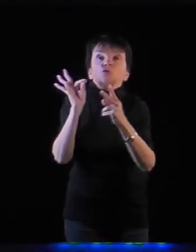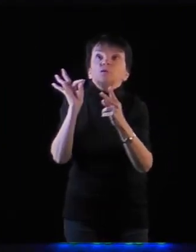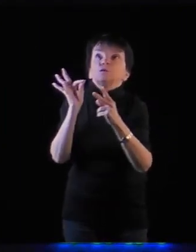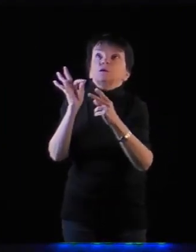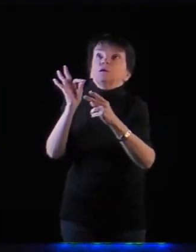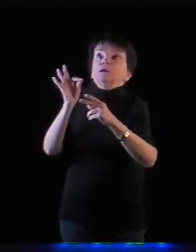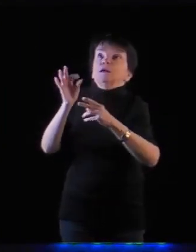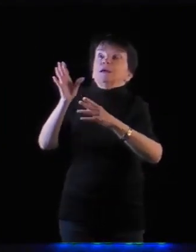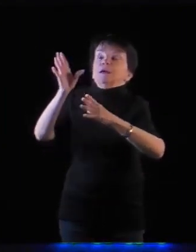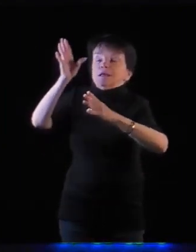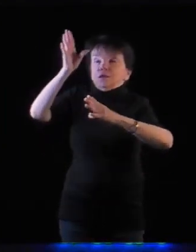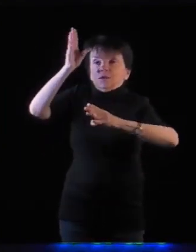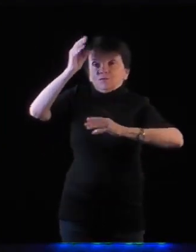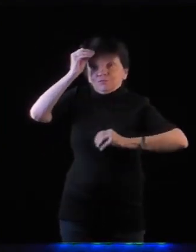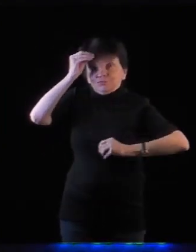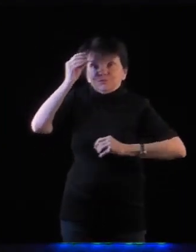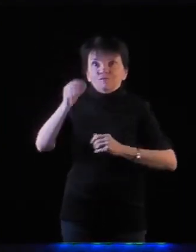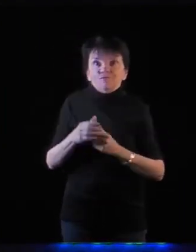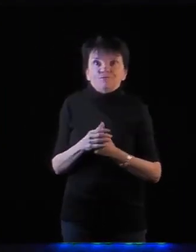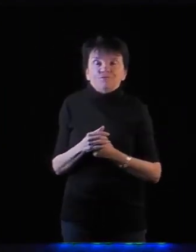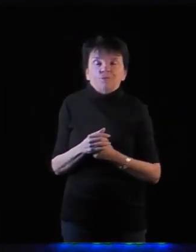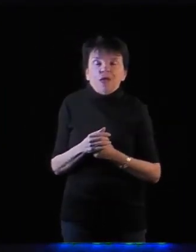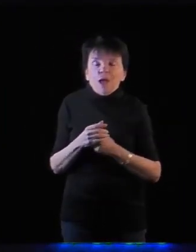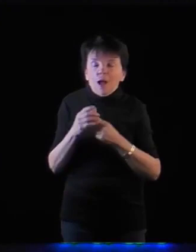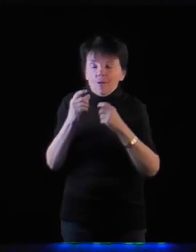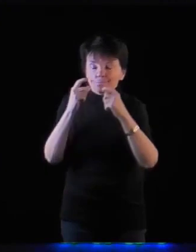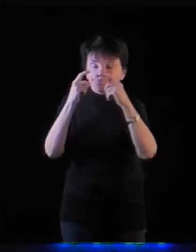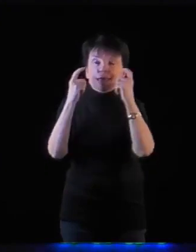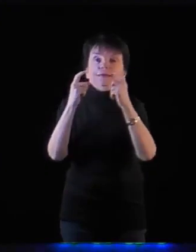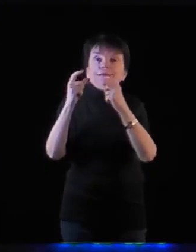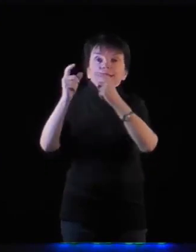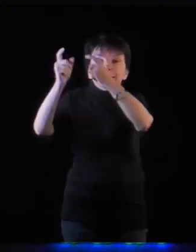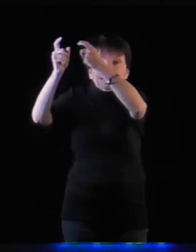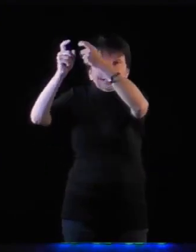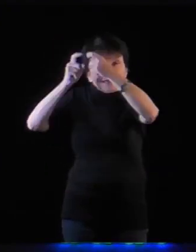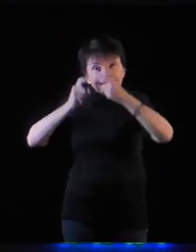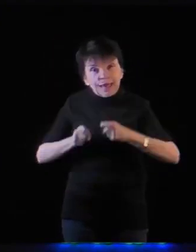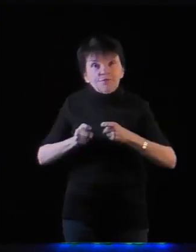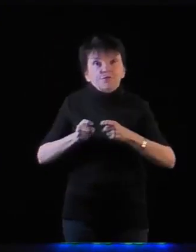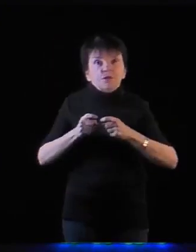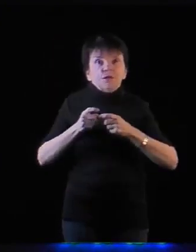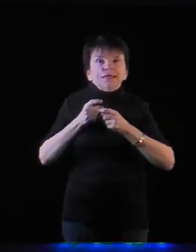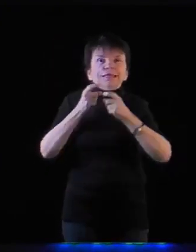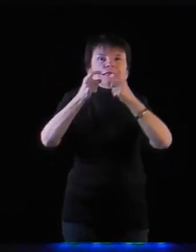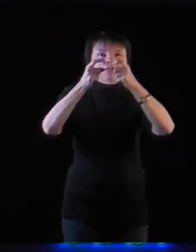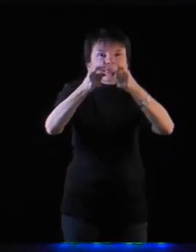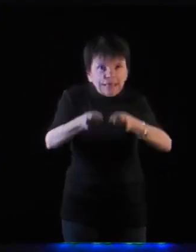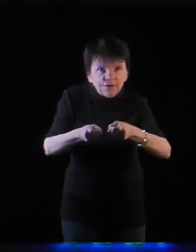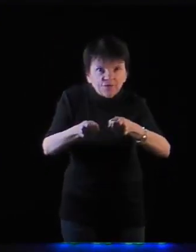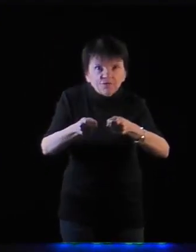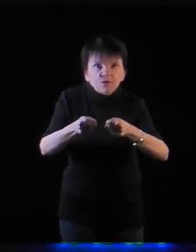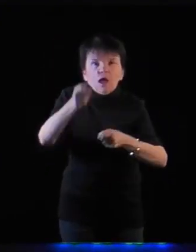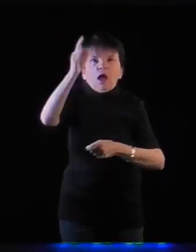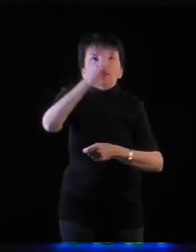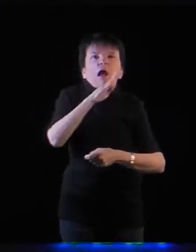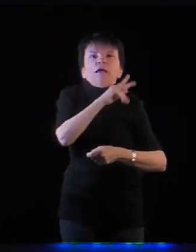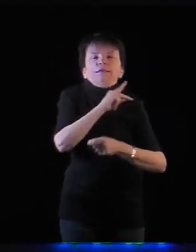this inheritance together, this amazing gift of the kingdom of God. Wow.